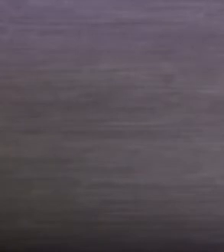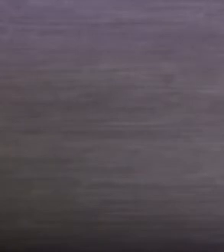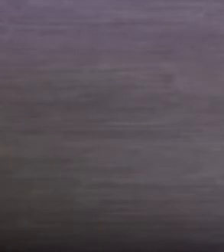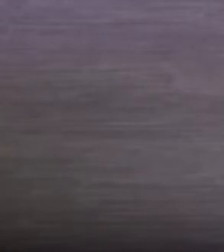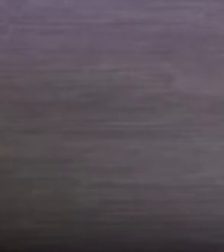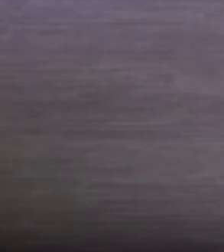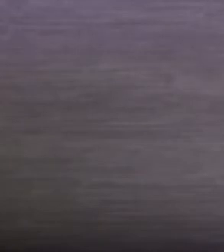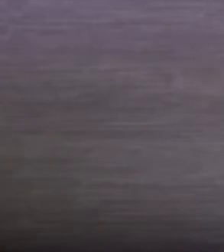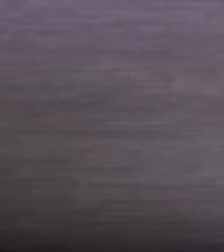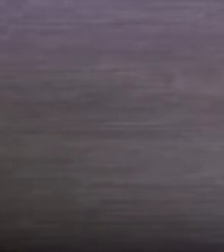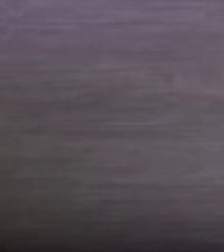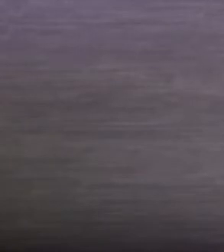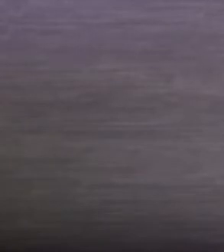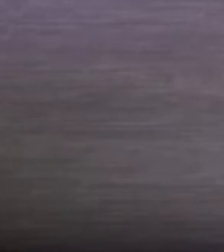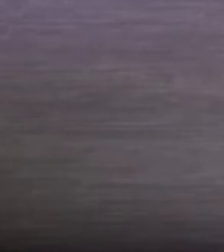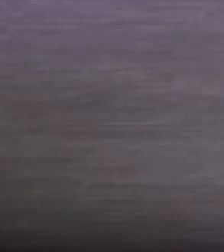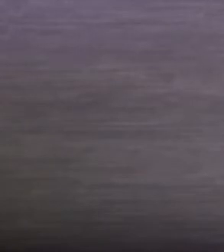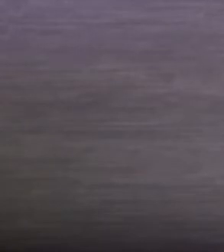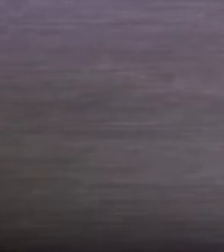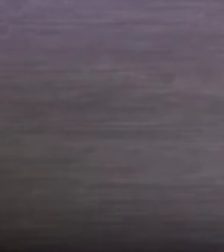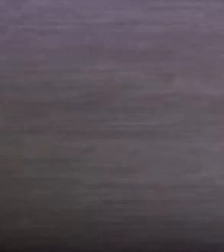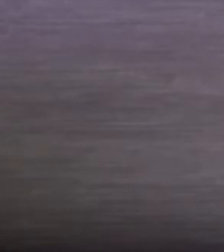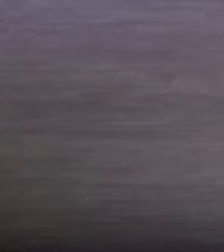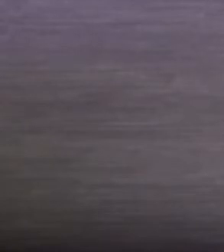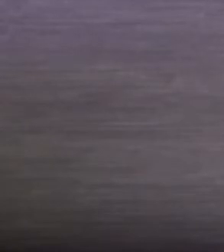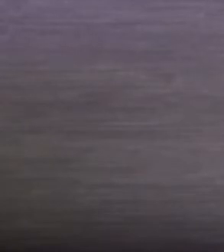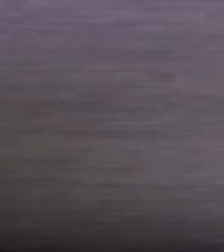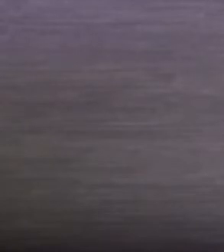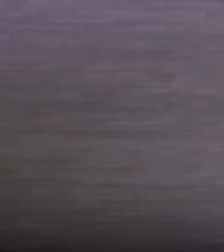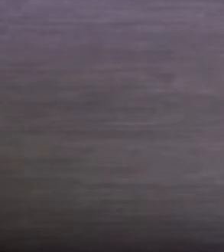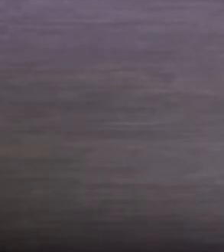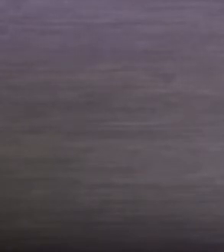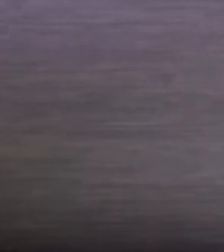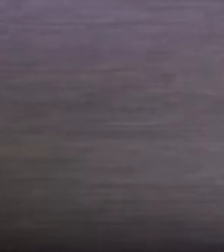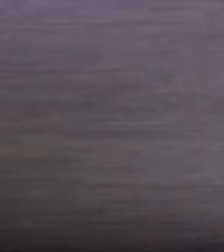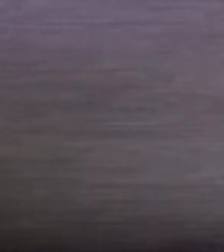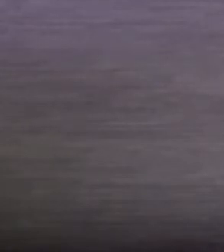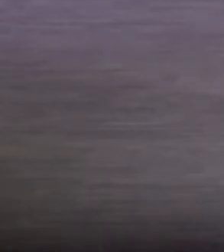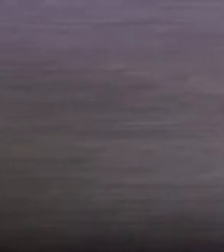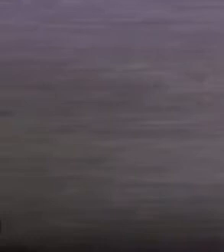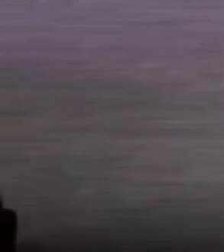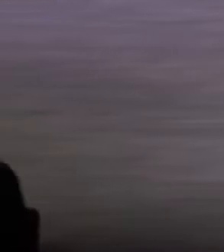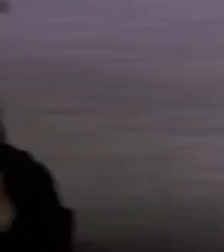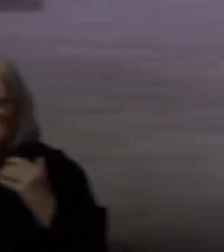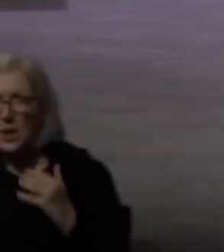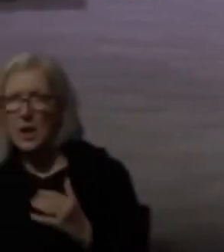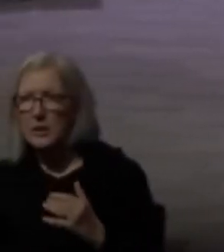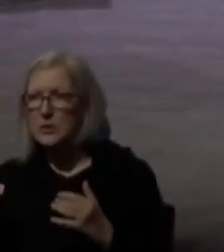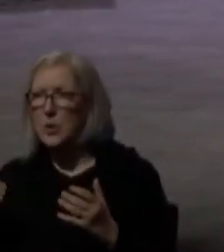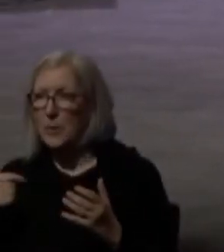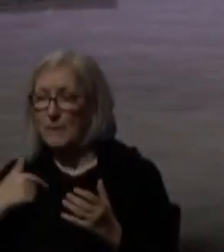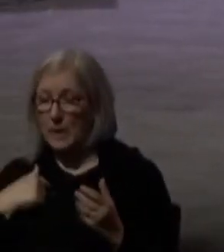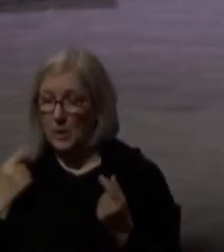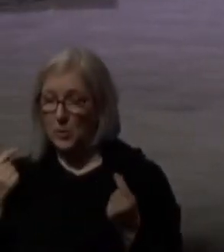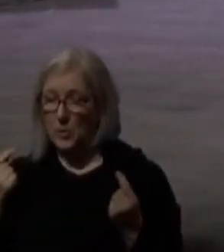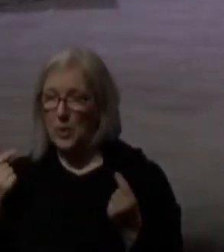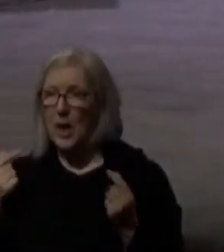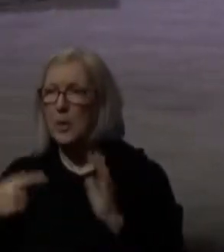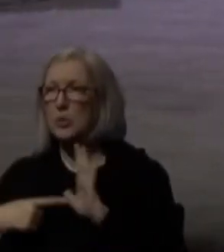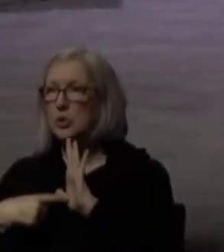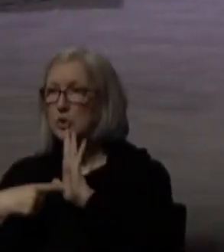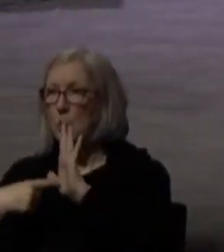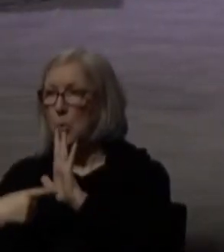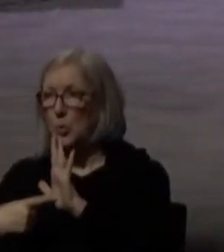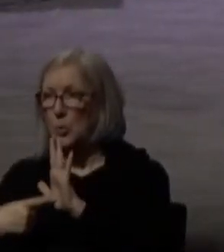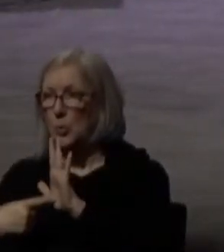Suffering does this to us. Now, we're going to move on with the story. And here's what I'm going to do. I'm going to show you.